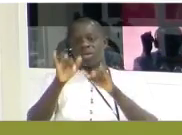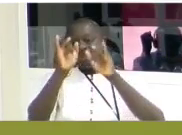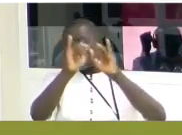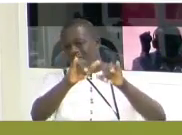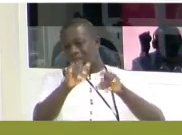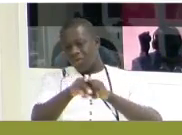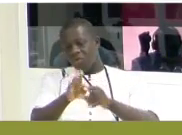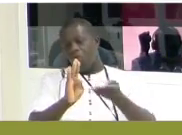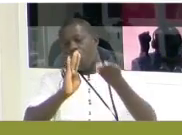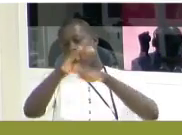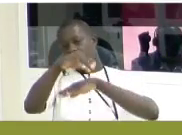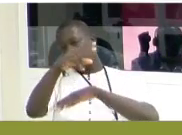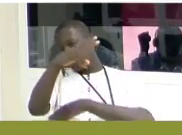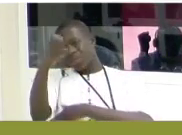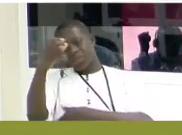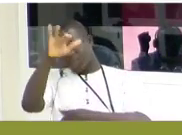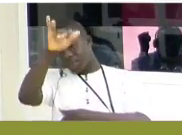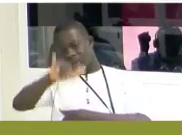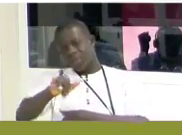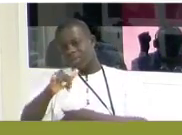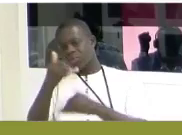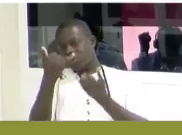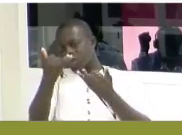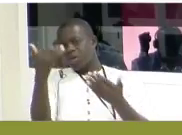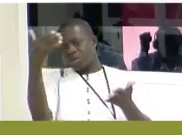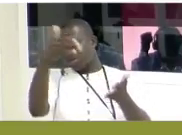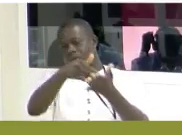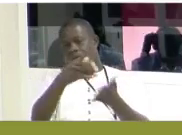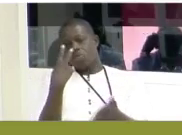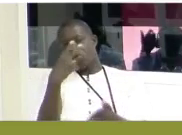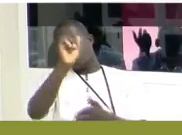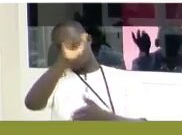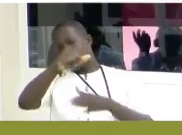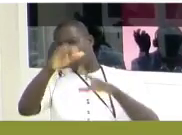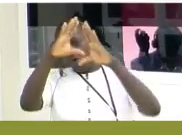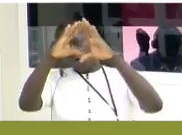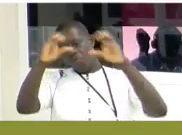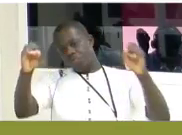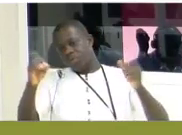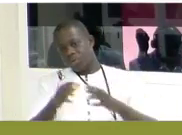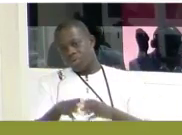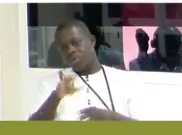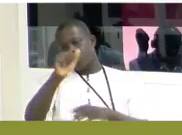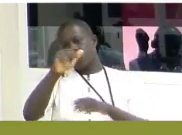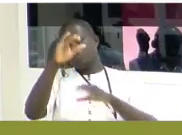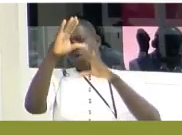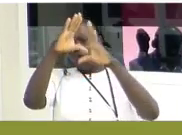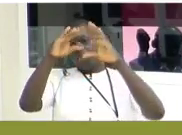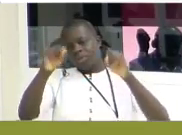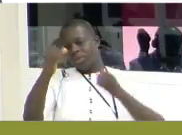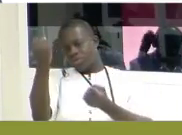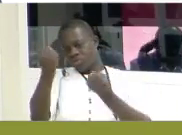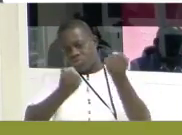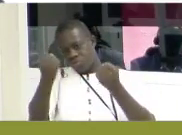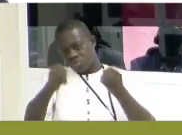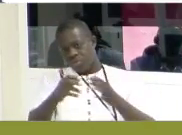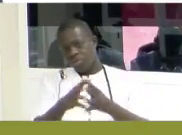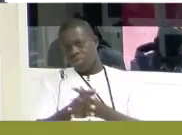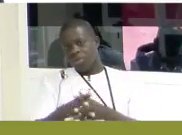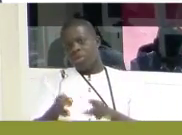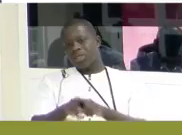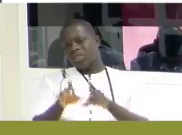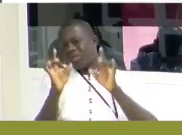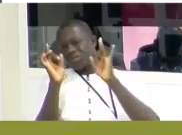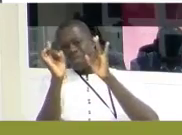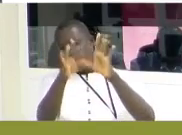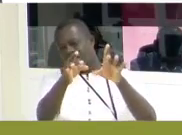coming into the civil service. But look at your office. Look at your official car. So it's like an envy, sort